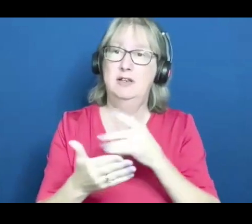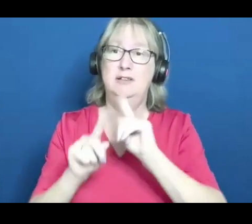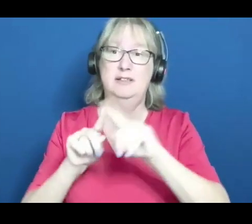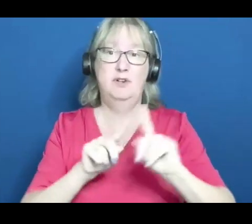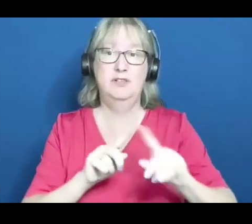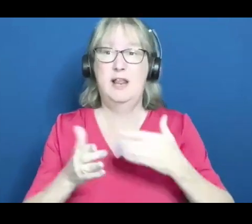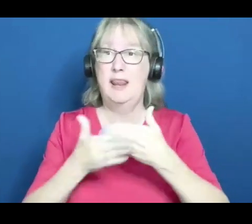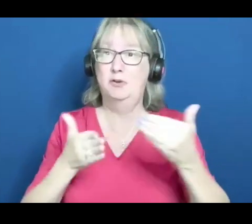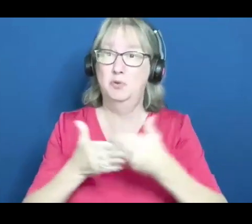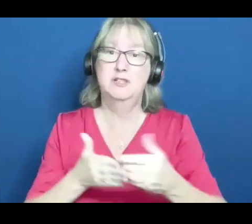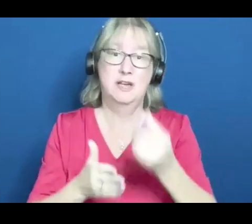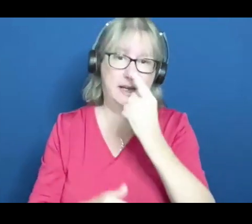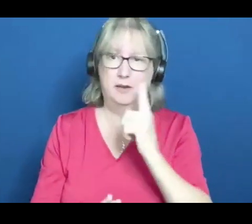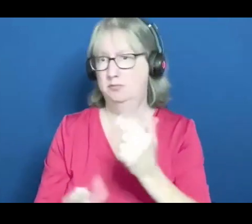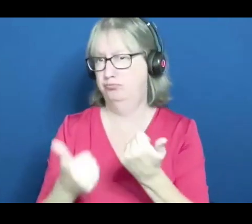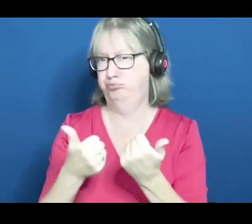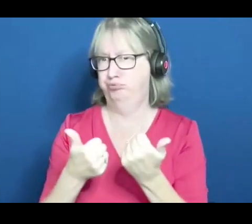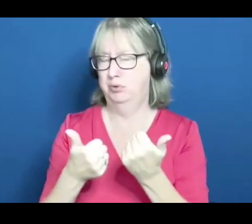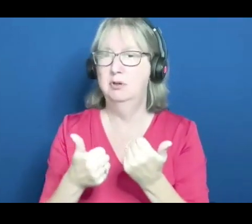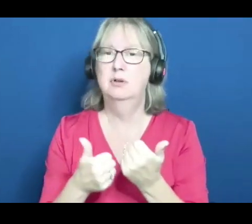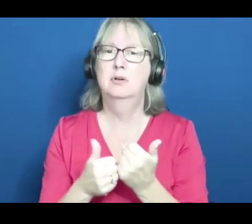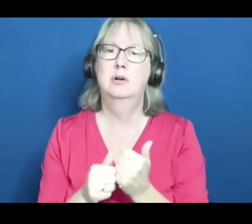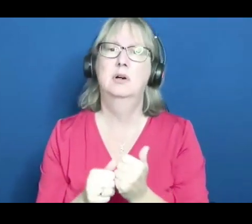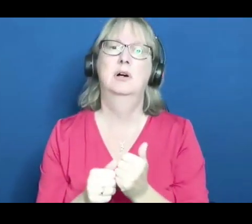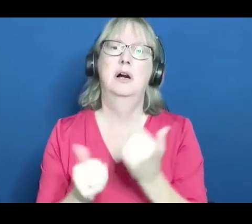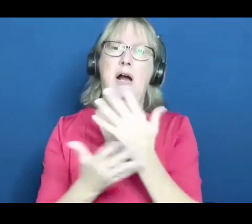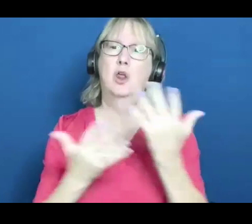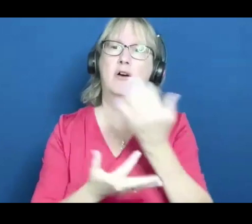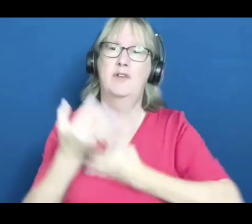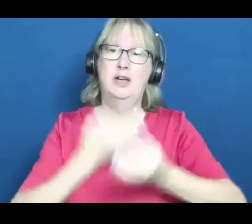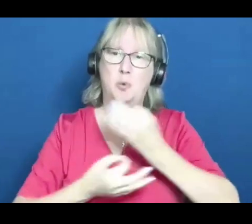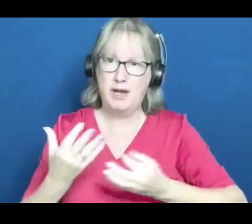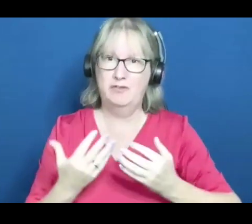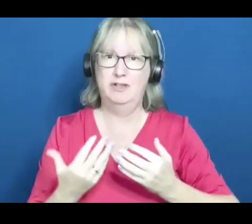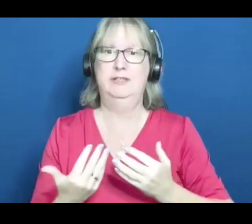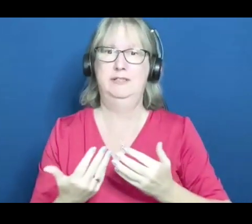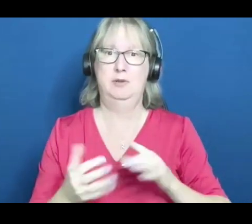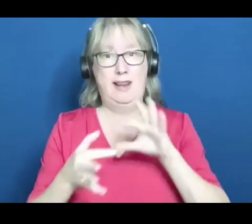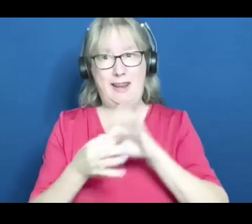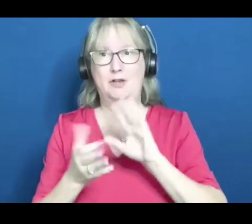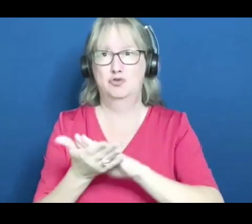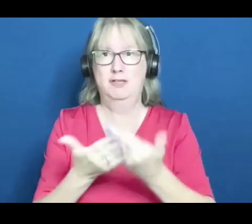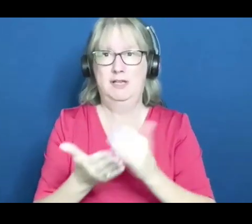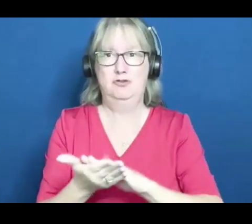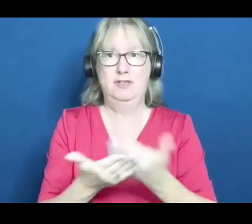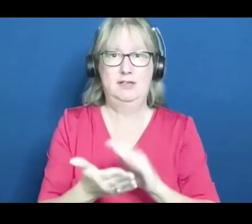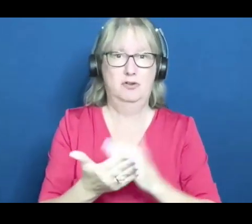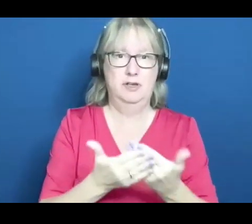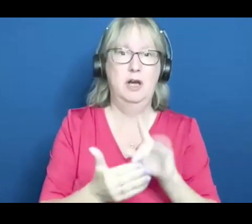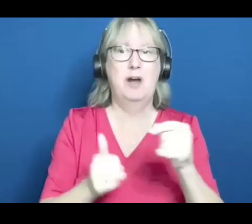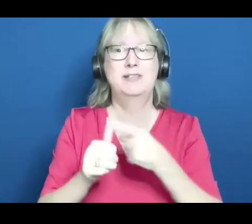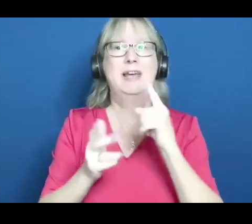languages, which is a really good function. And we're getting a lot of inquiries from clients on that. But also it's got AI technology,